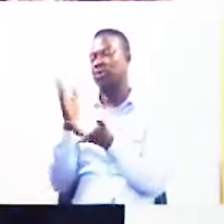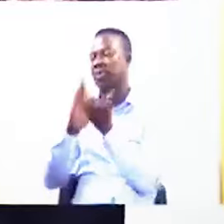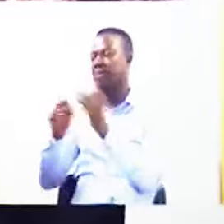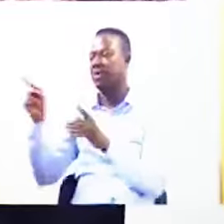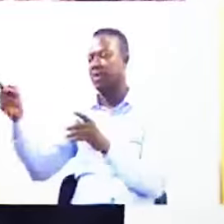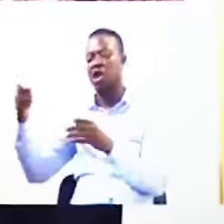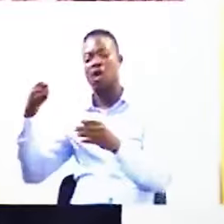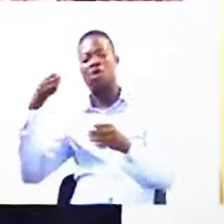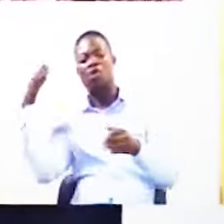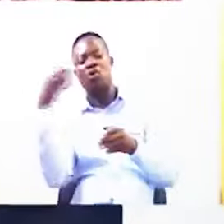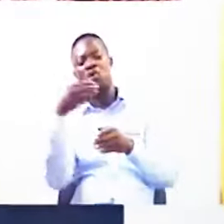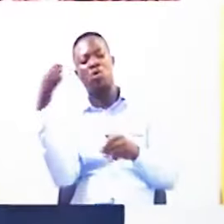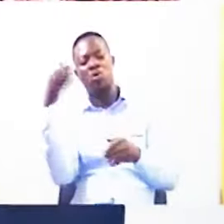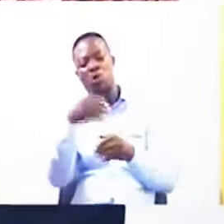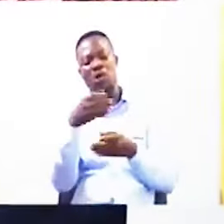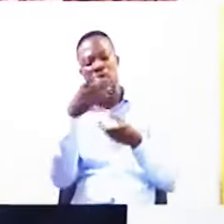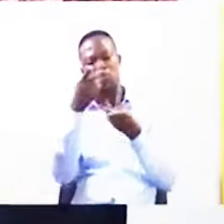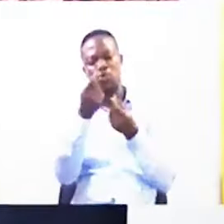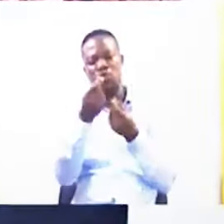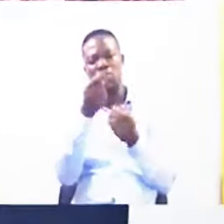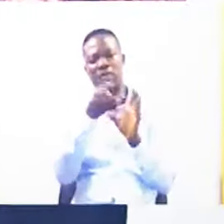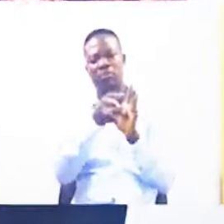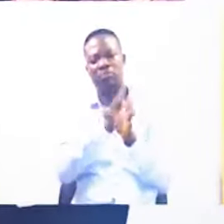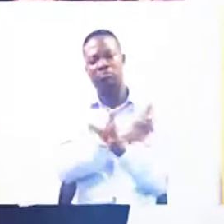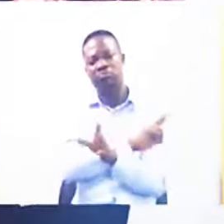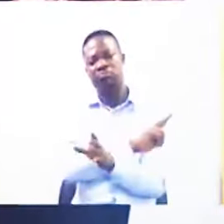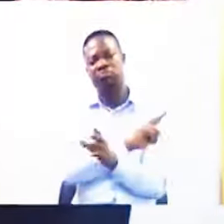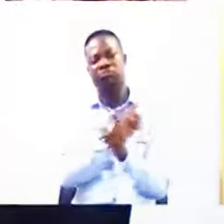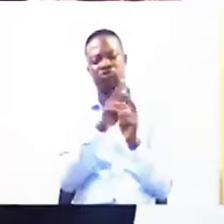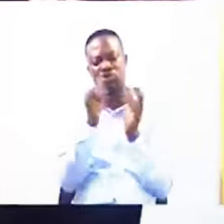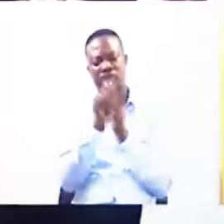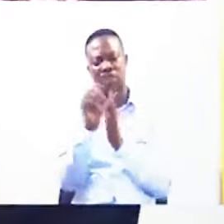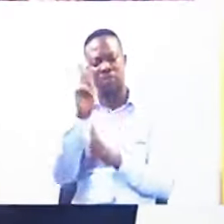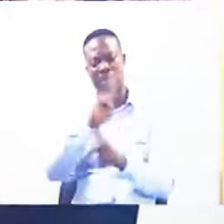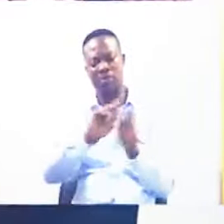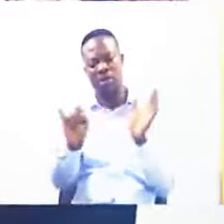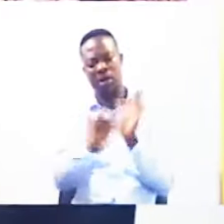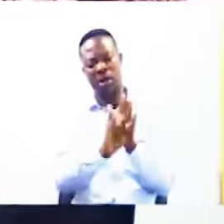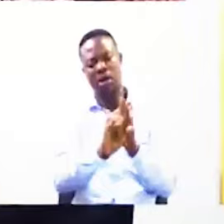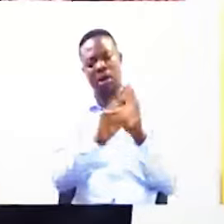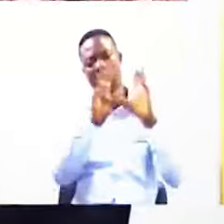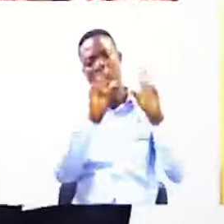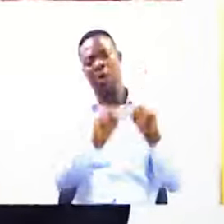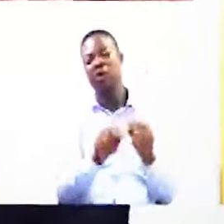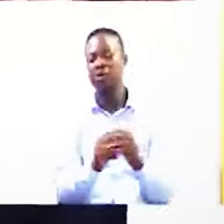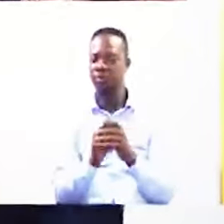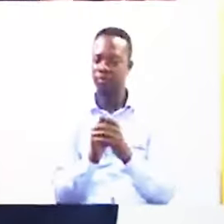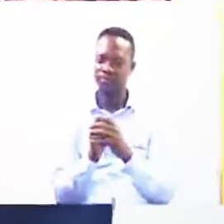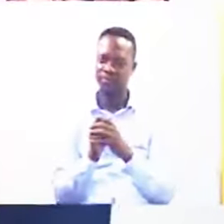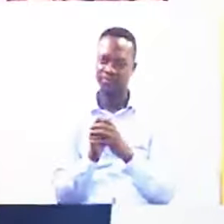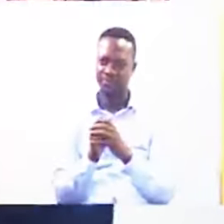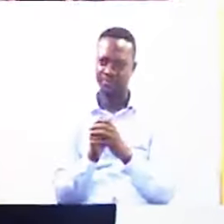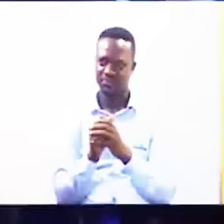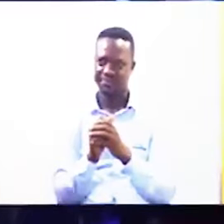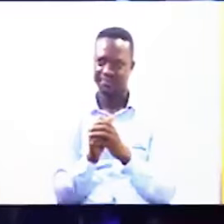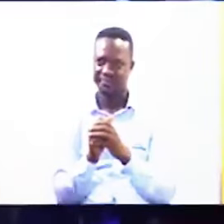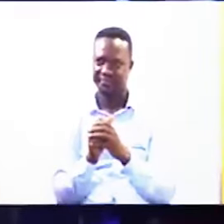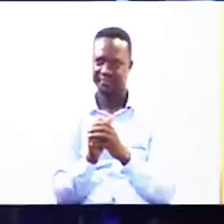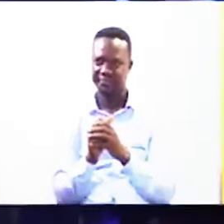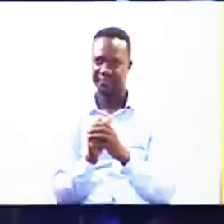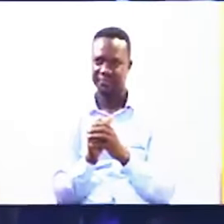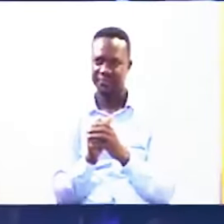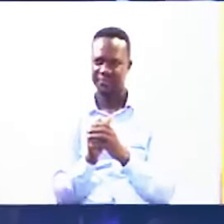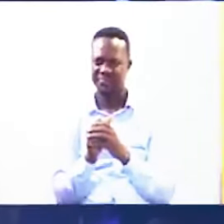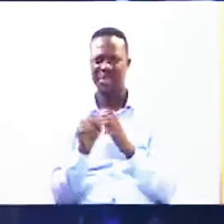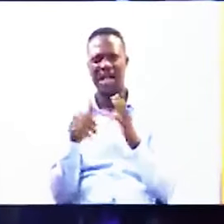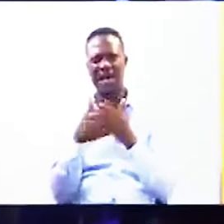criticized, went along. The Petru, non per se Yudafor no Becassibia or Bobra Fufrobinintino or Coca Yudafor.